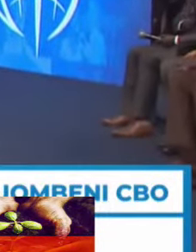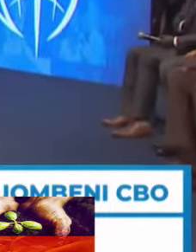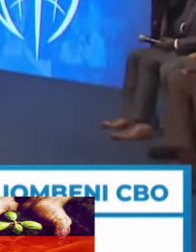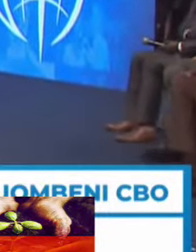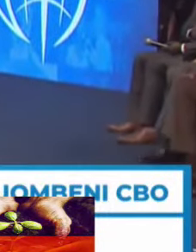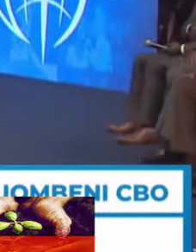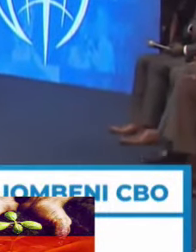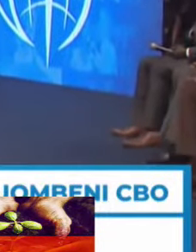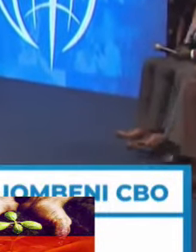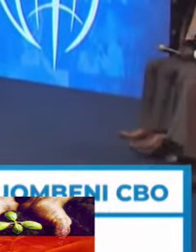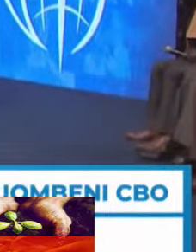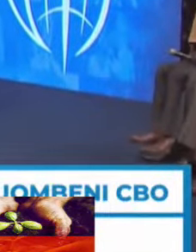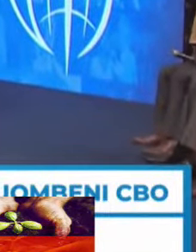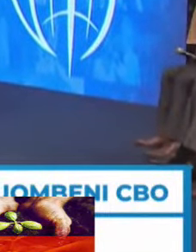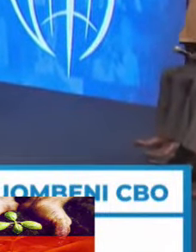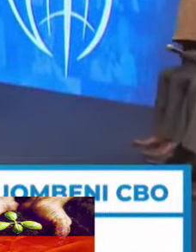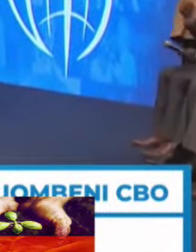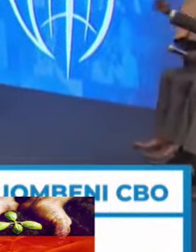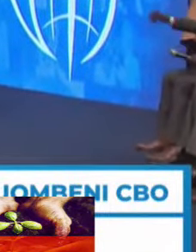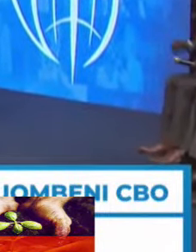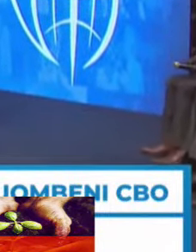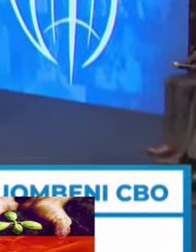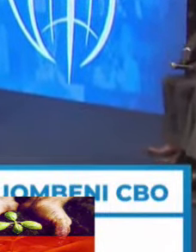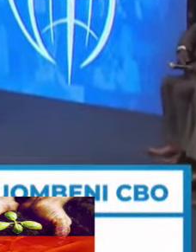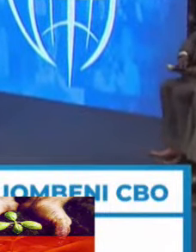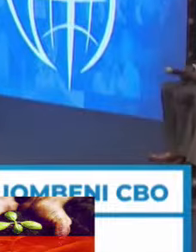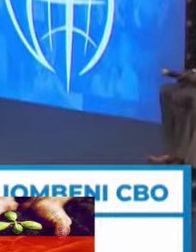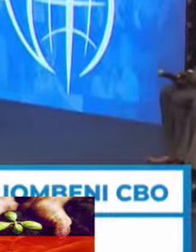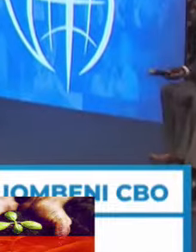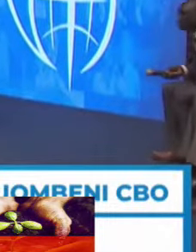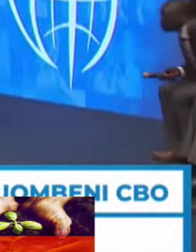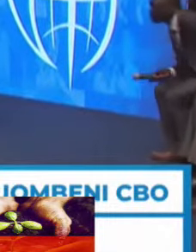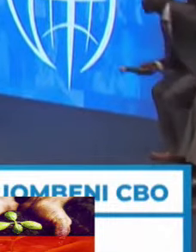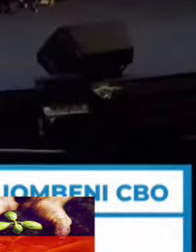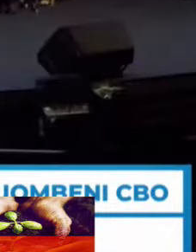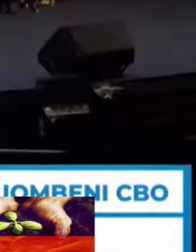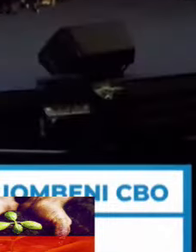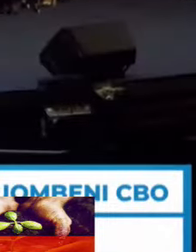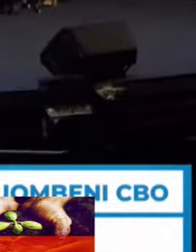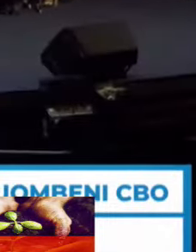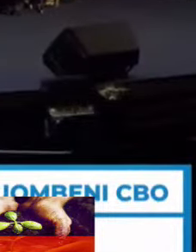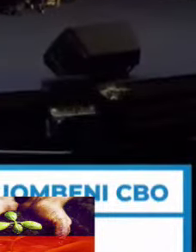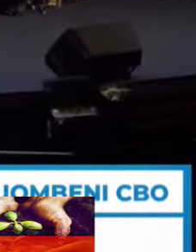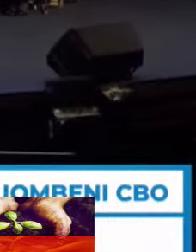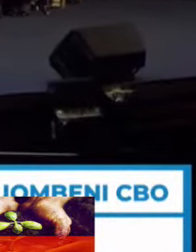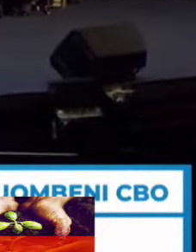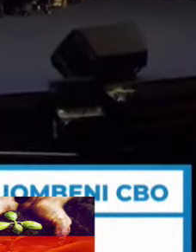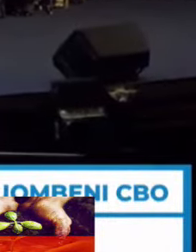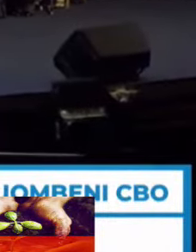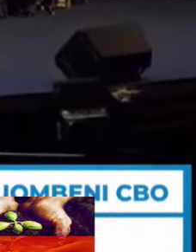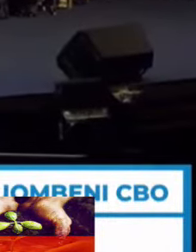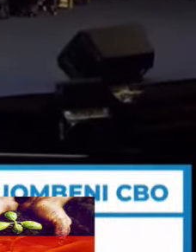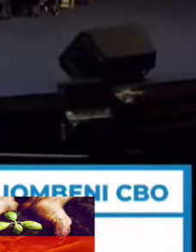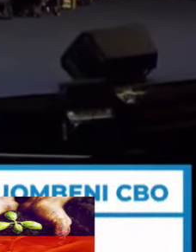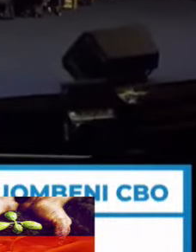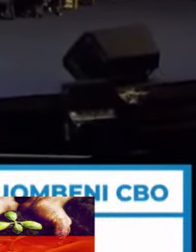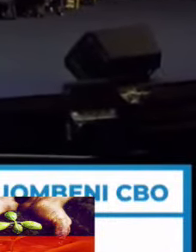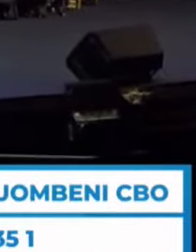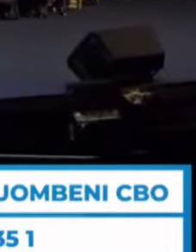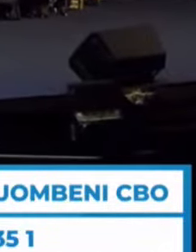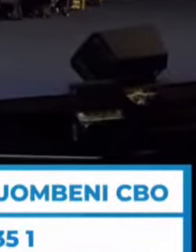financially but I want you all to get your seats then I'll have the Archbishop